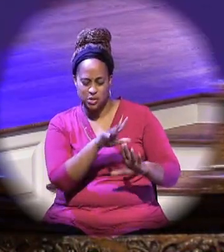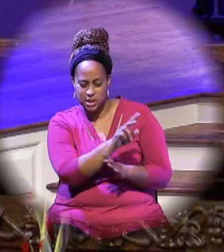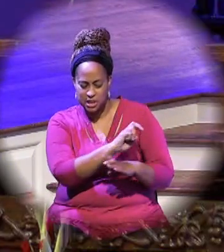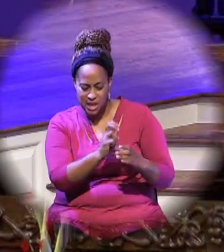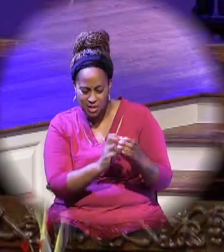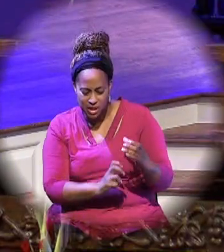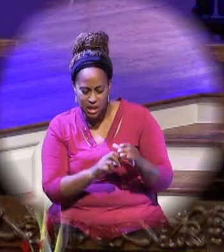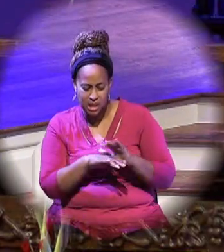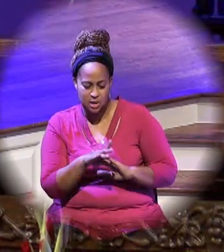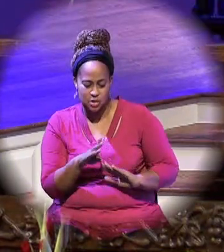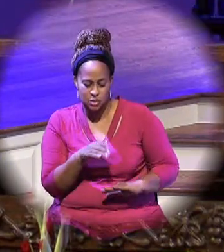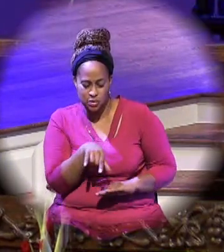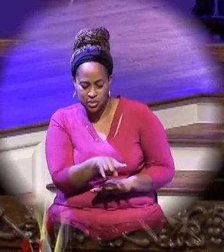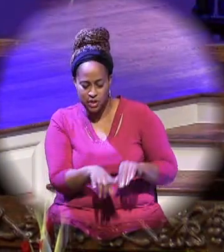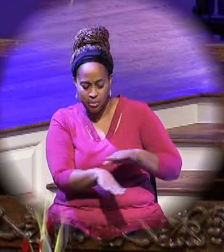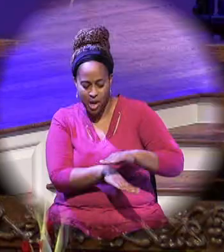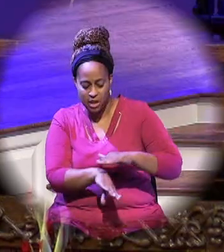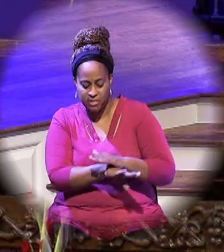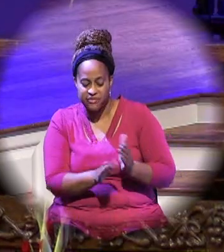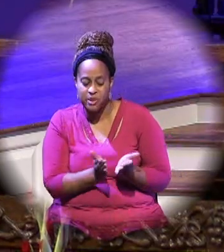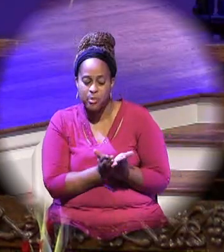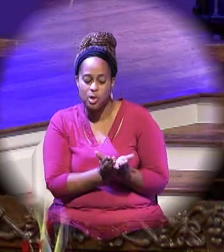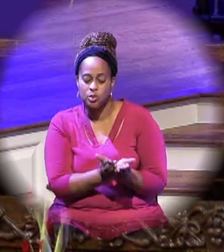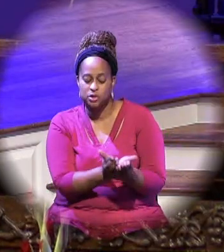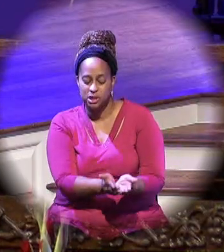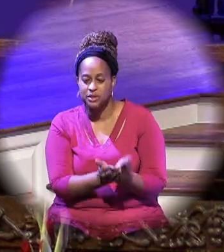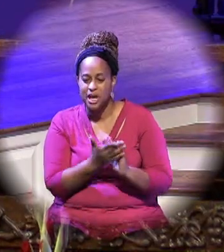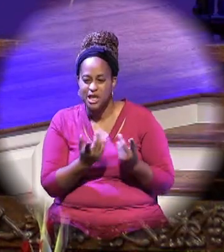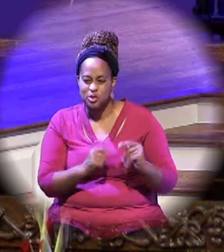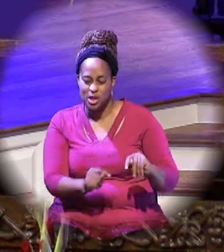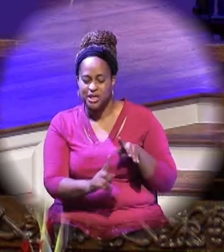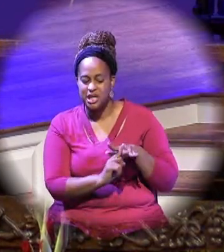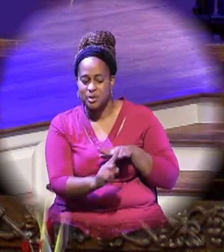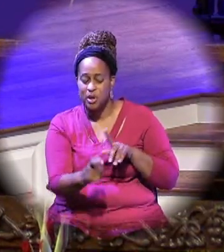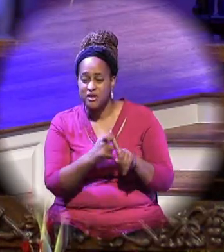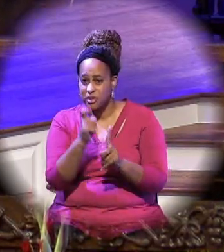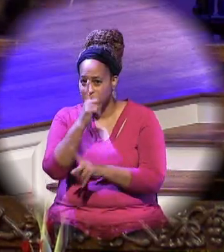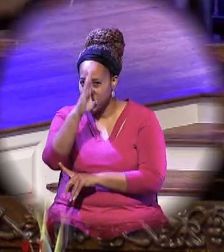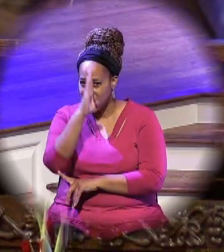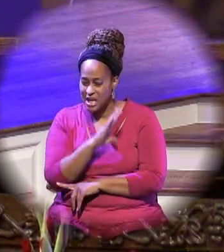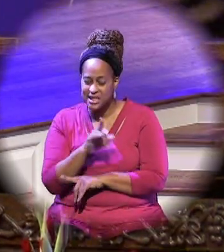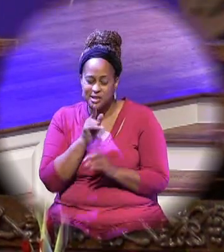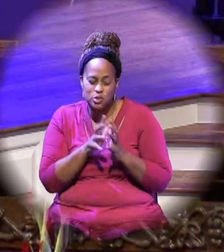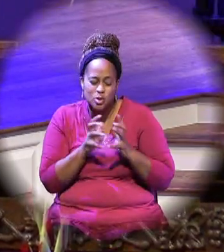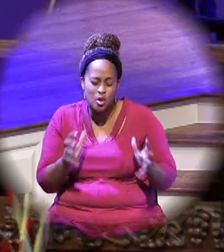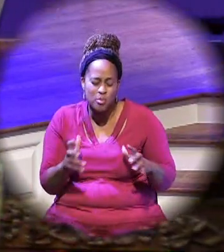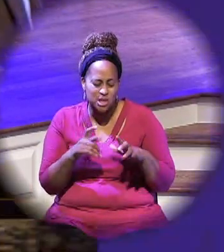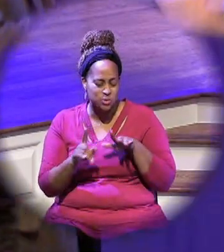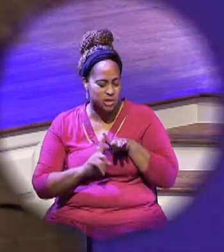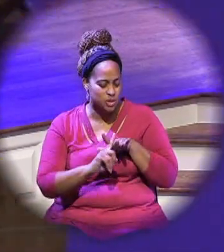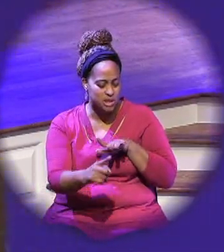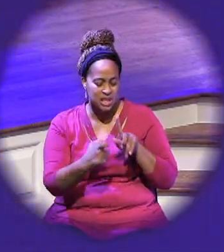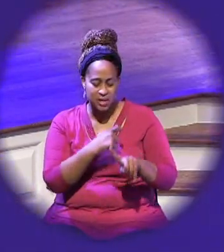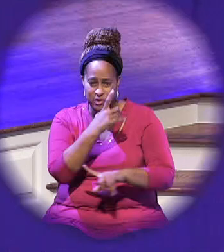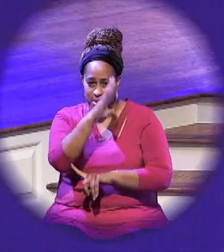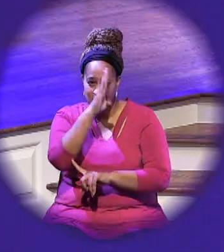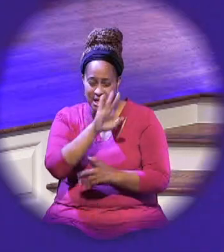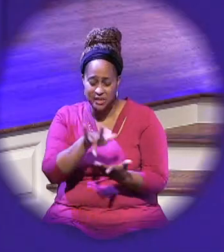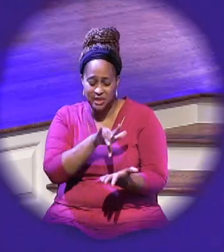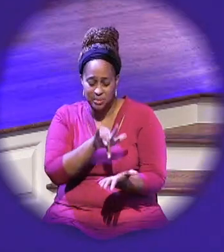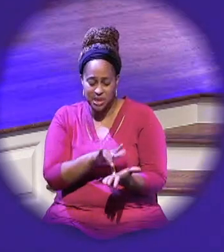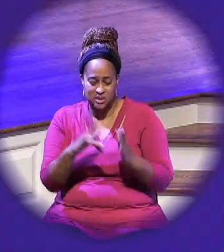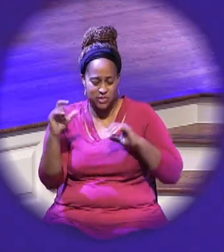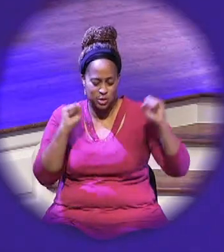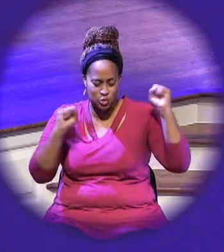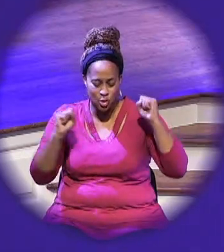into the bottom of the boat trying to get away from God. And he so much wants to get away from God that even in the midst of the storm,